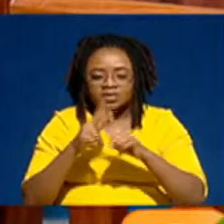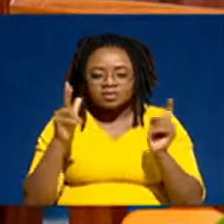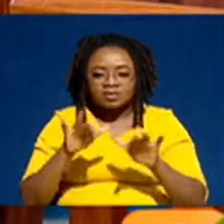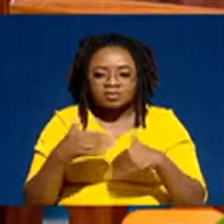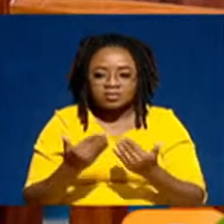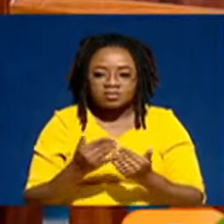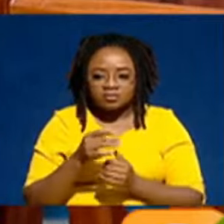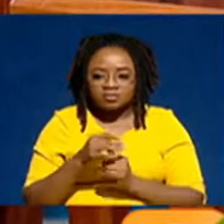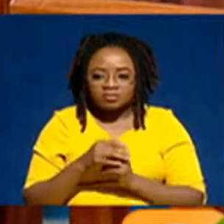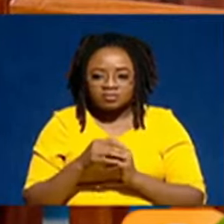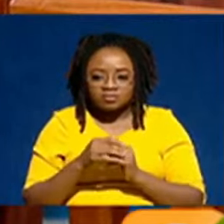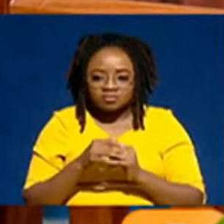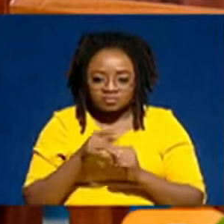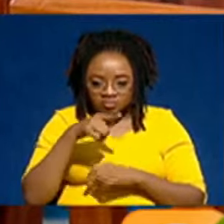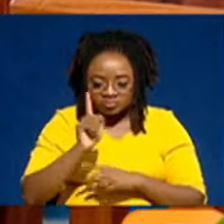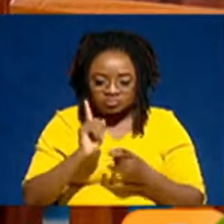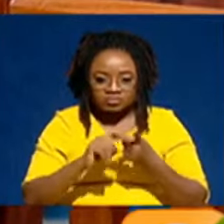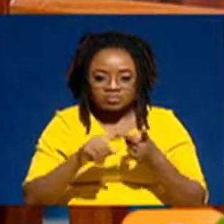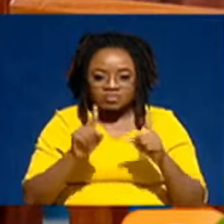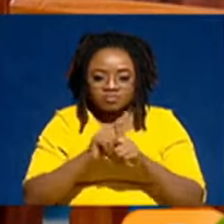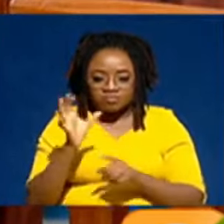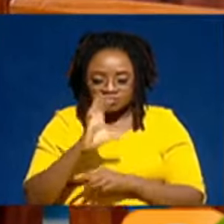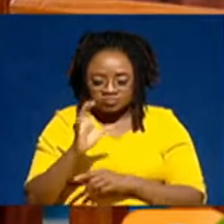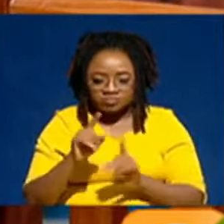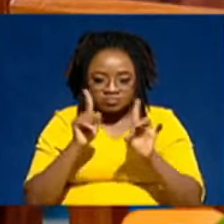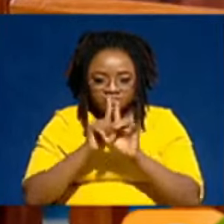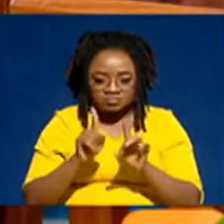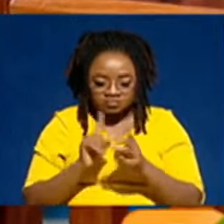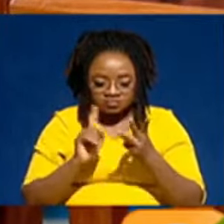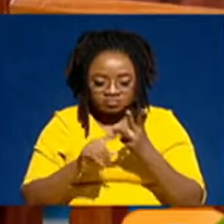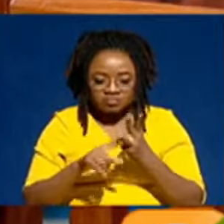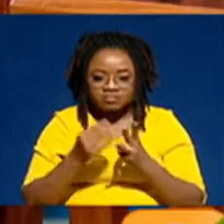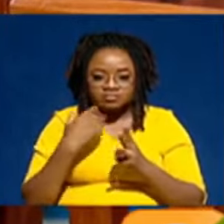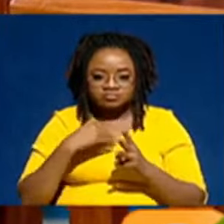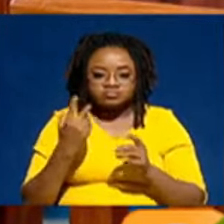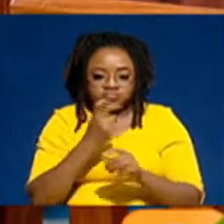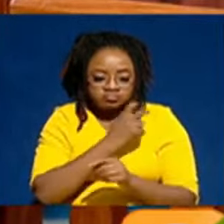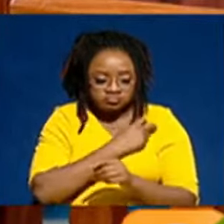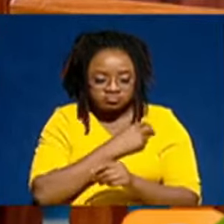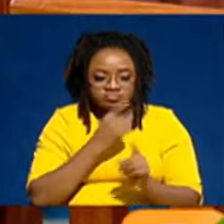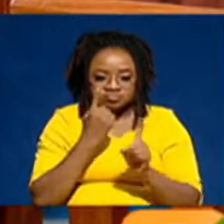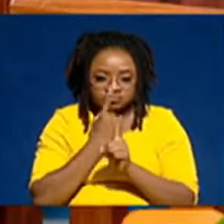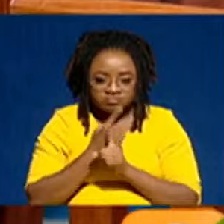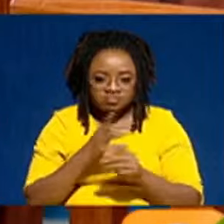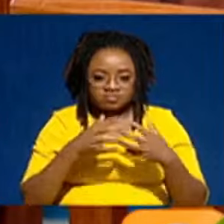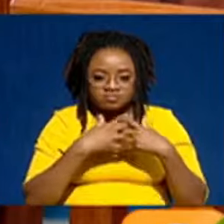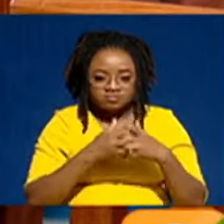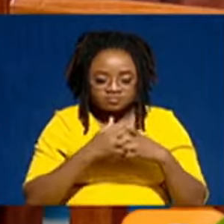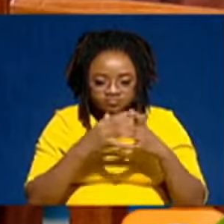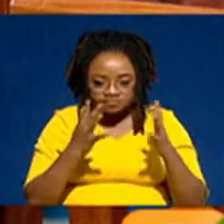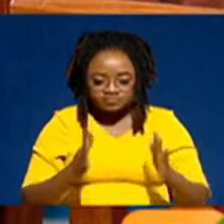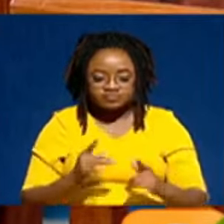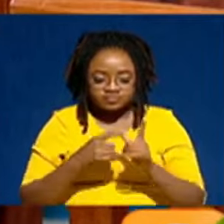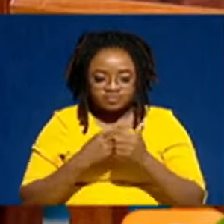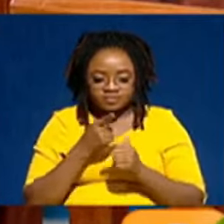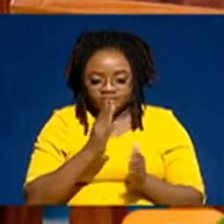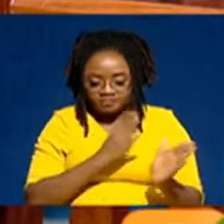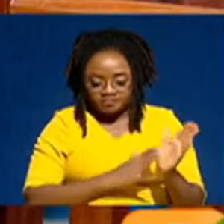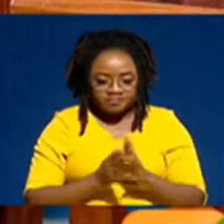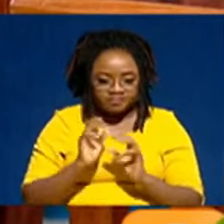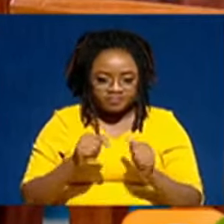idea, and secondly, it is the consultants in terms of architects, engineers, planners, to help this client and developer to